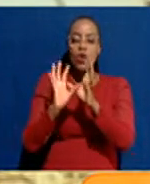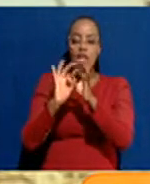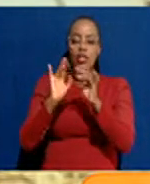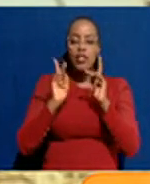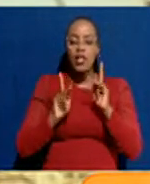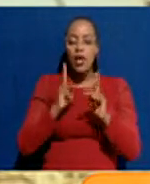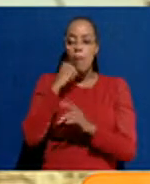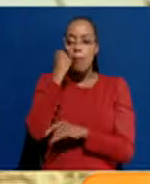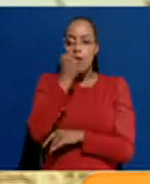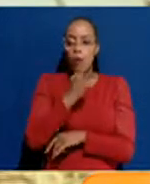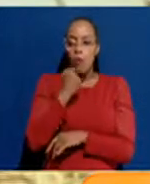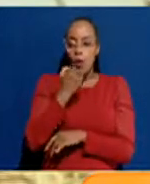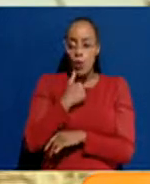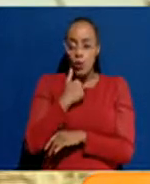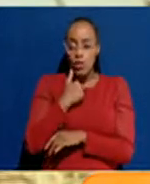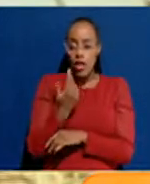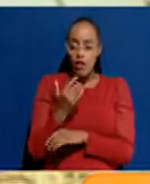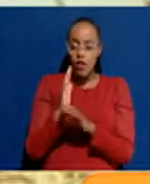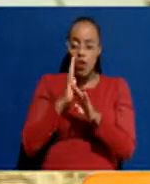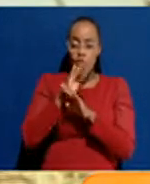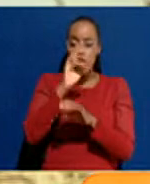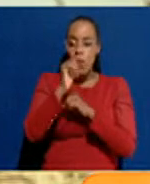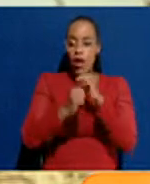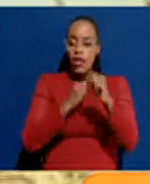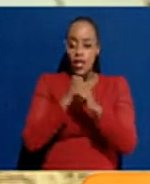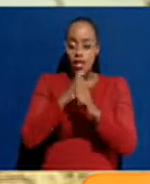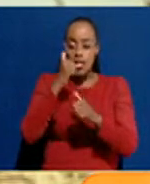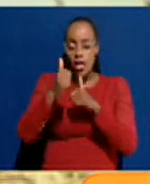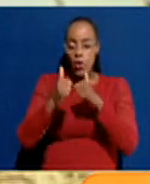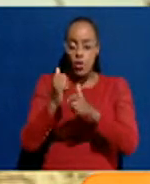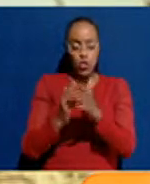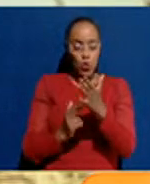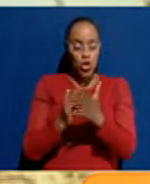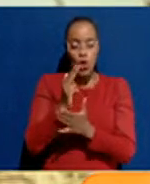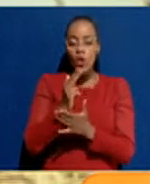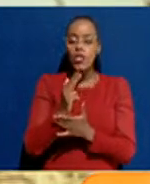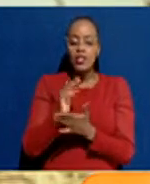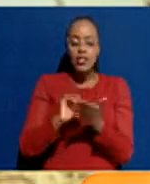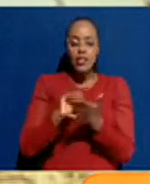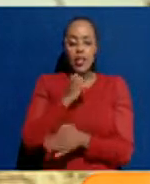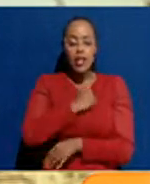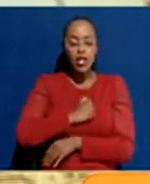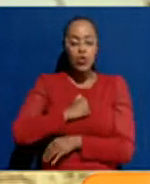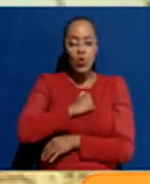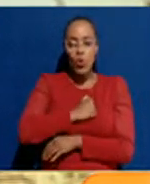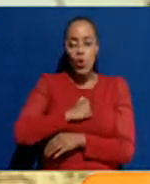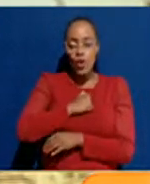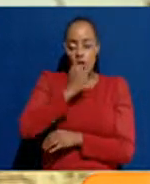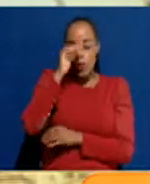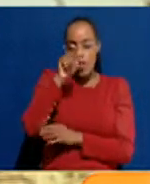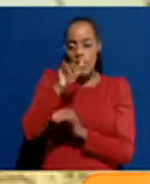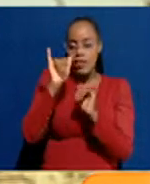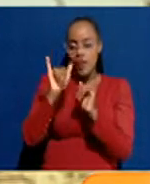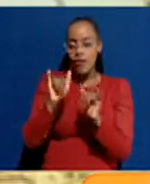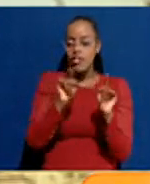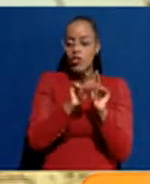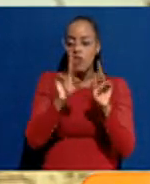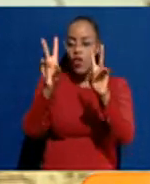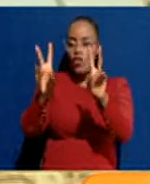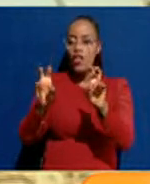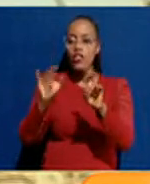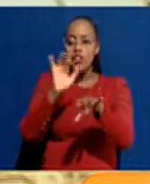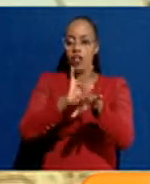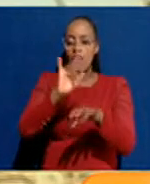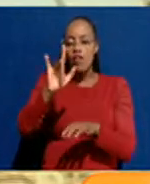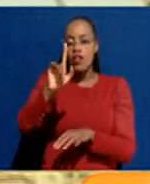who have stayed possibly for over a year, for which we sincerely apologize for why it took that long. And the same issue also